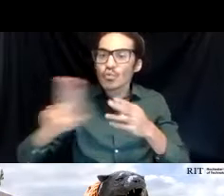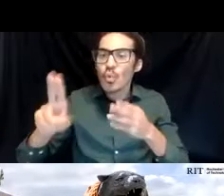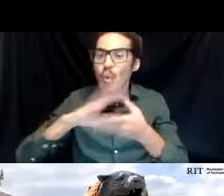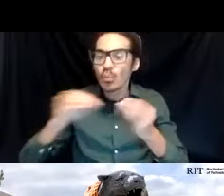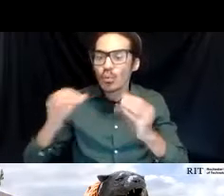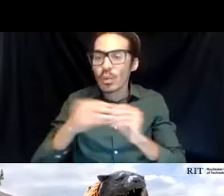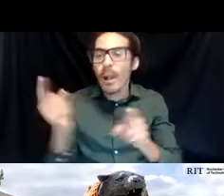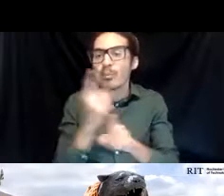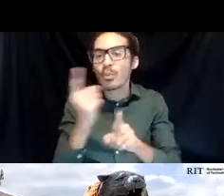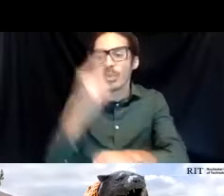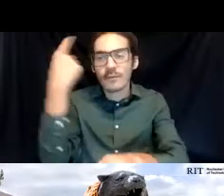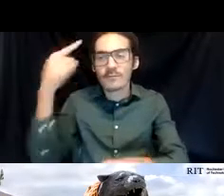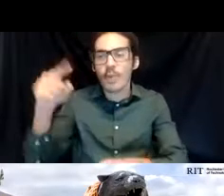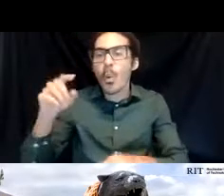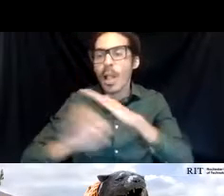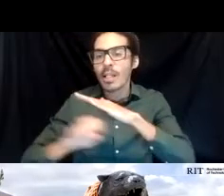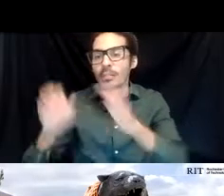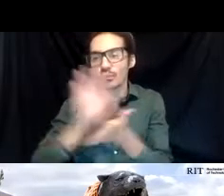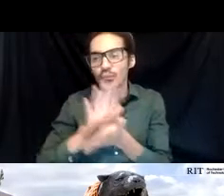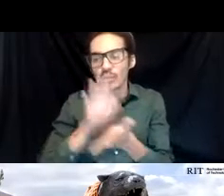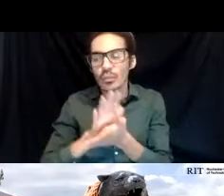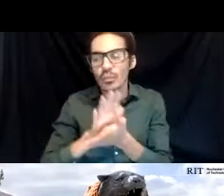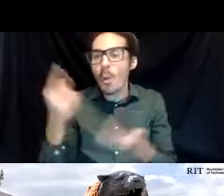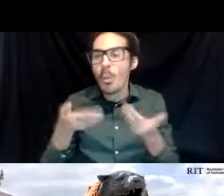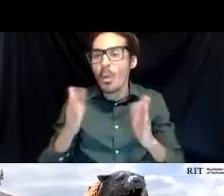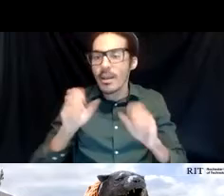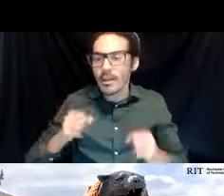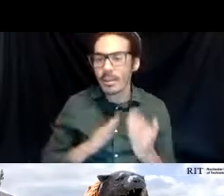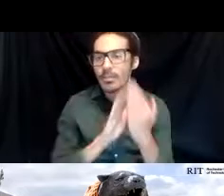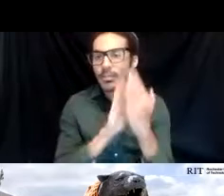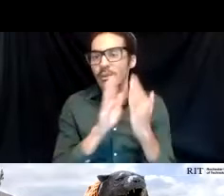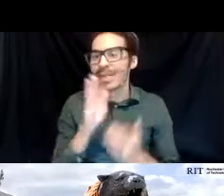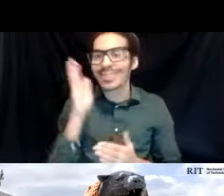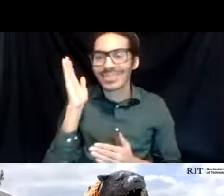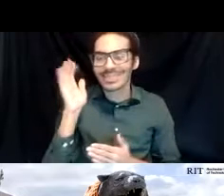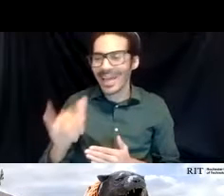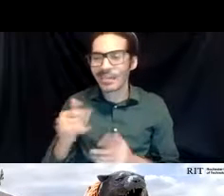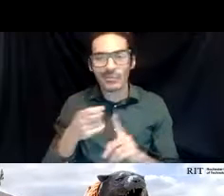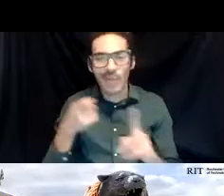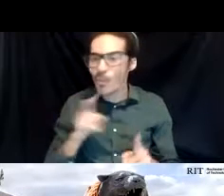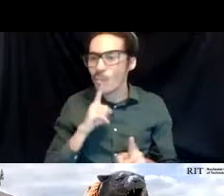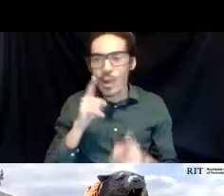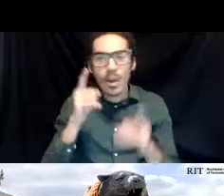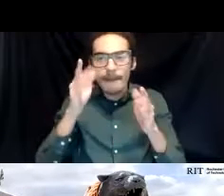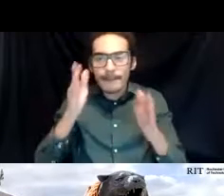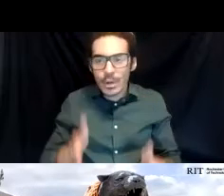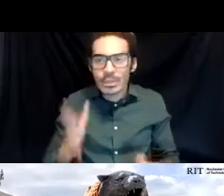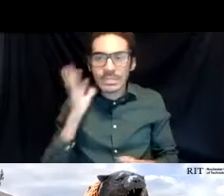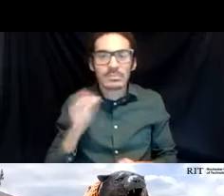for elementary school, that's one way to approach it, because this is like coming from a real person experiencing